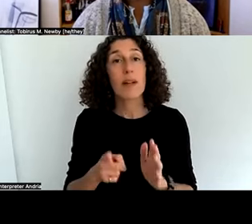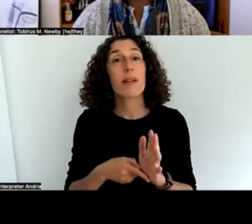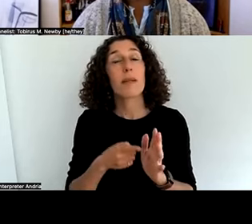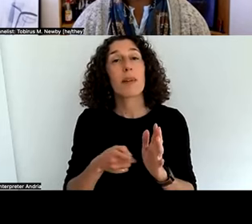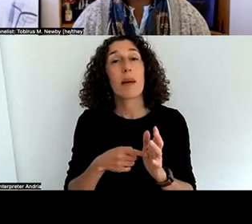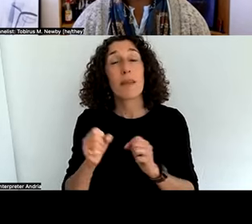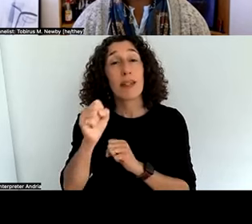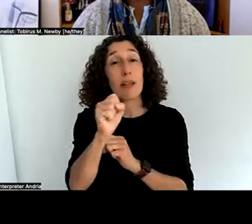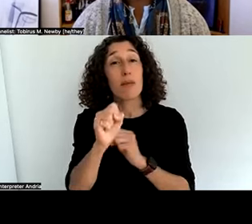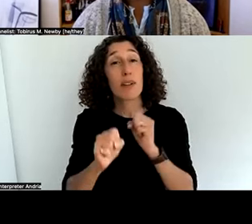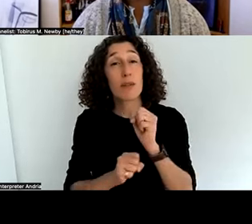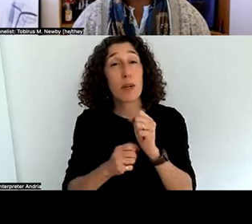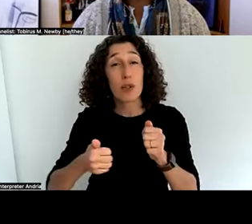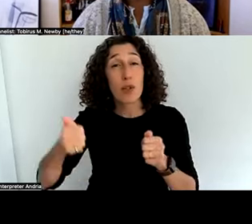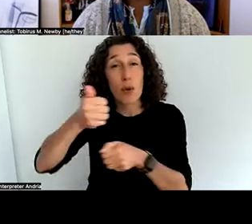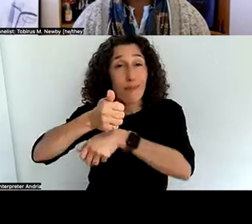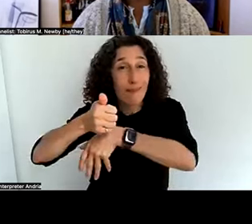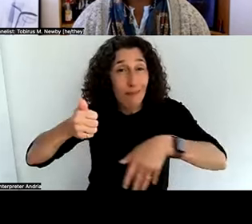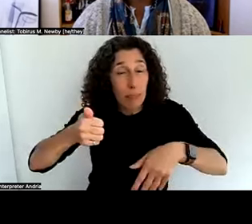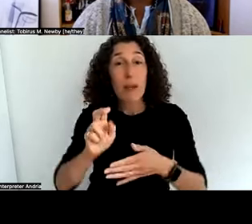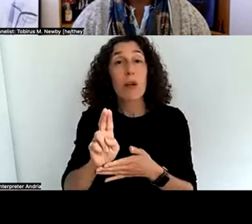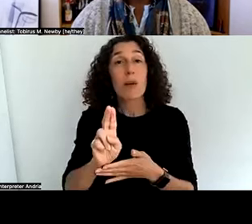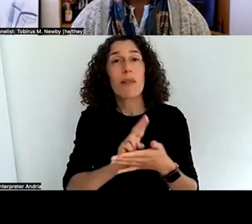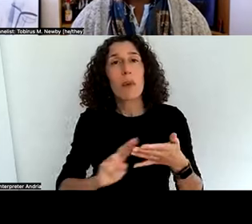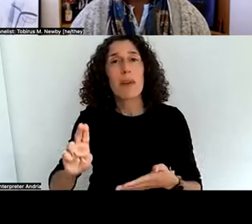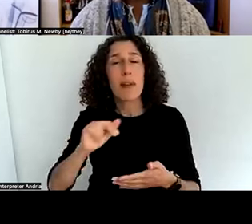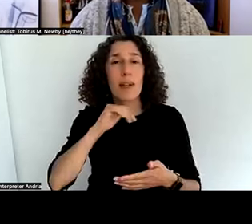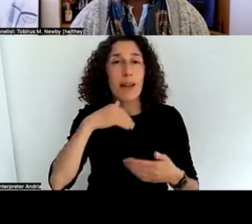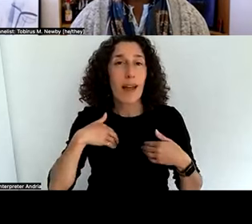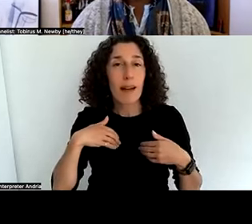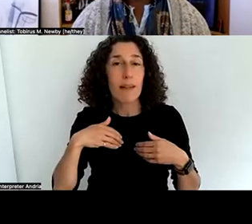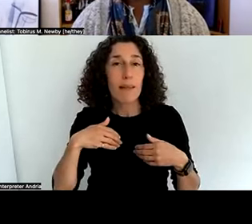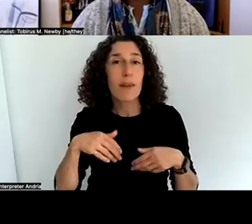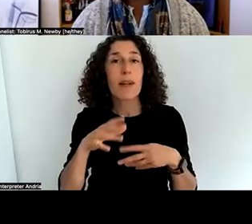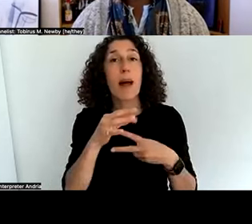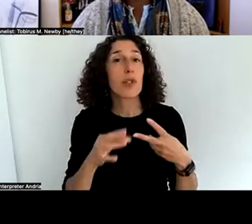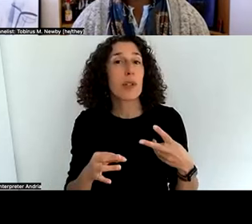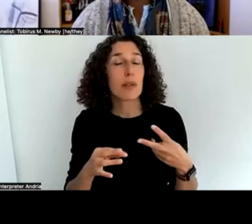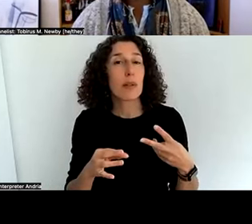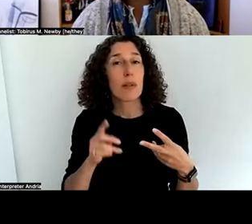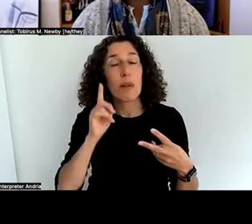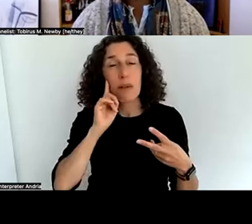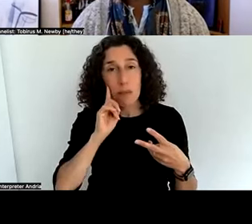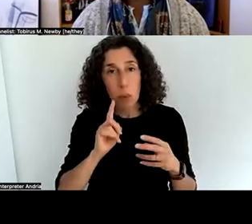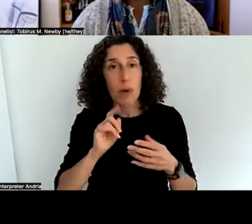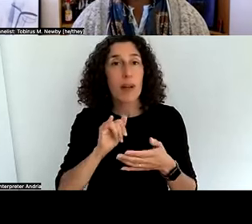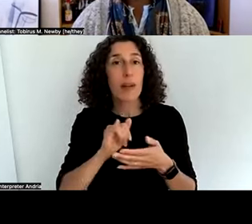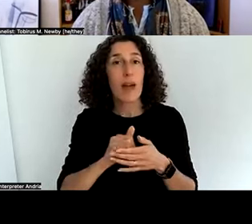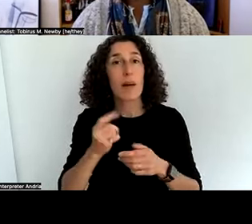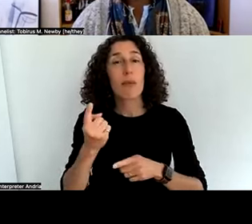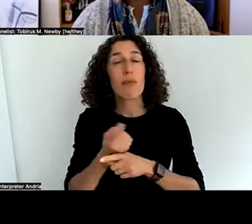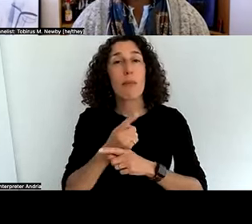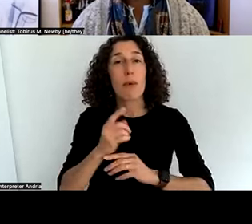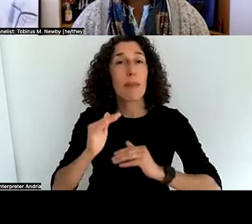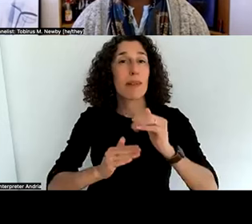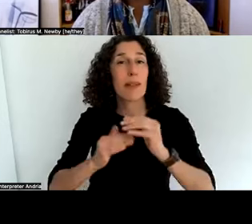that. So that's one piece that's coming to mind around like returning to work, like in the workplace kind of